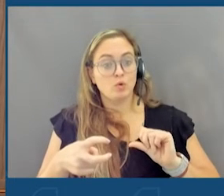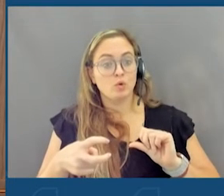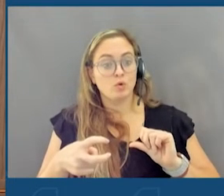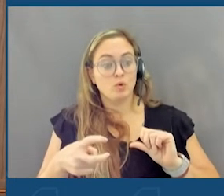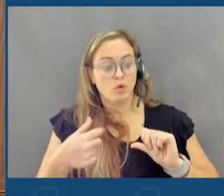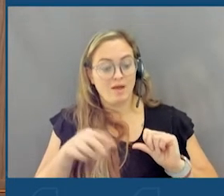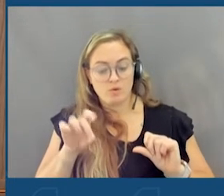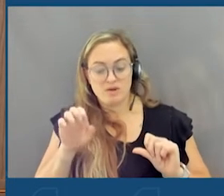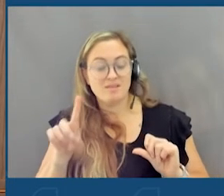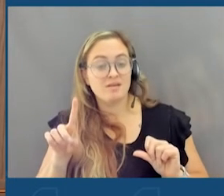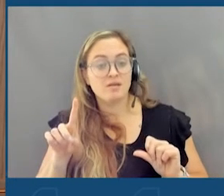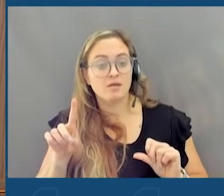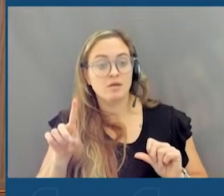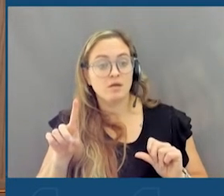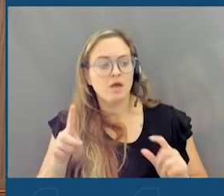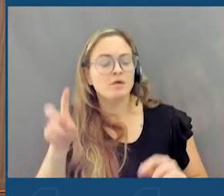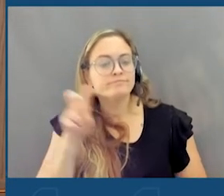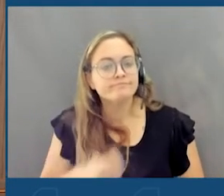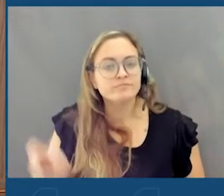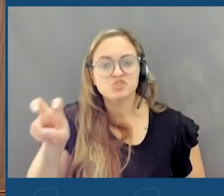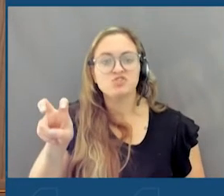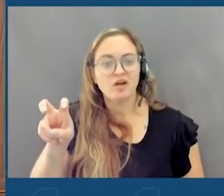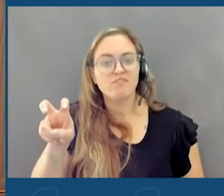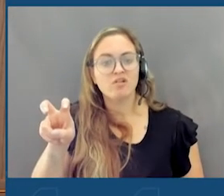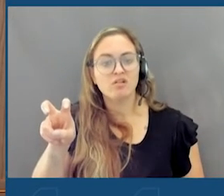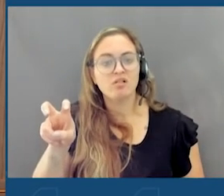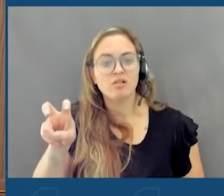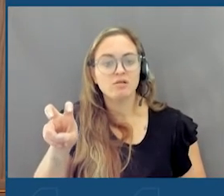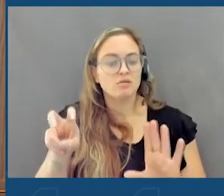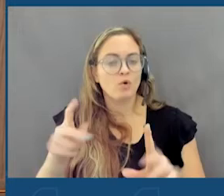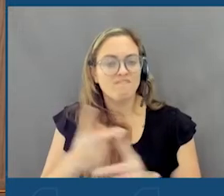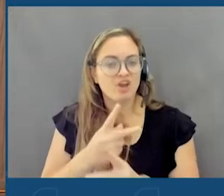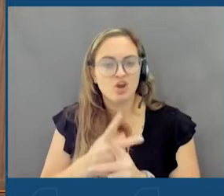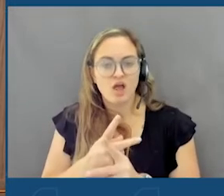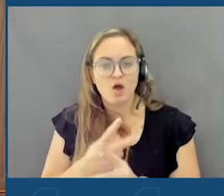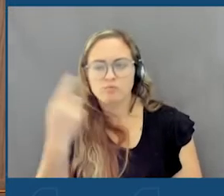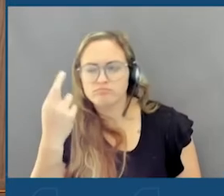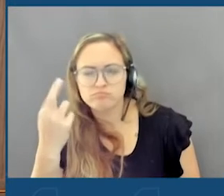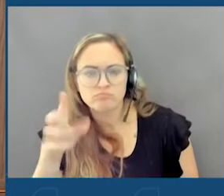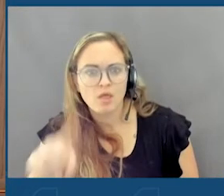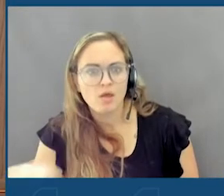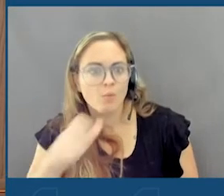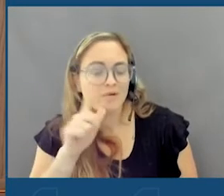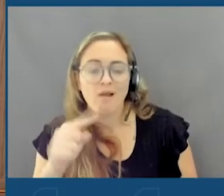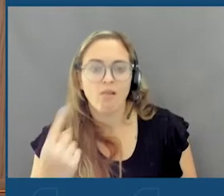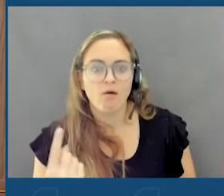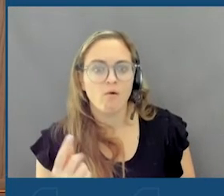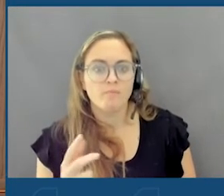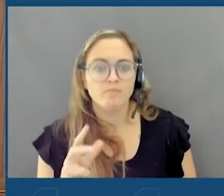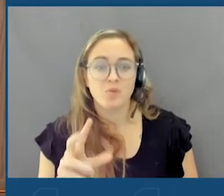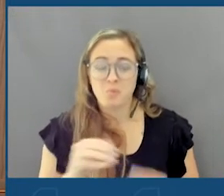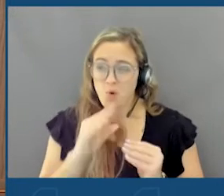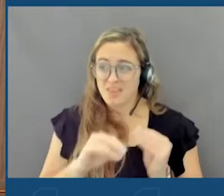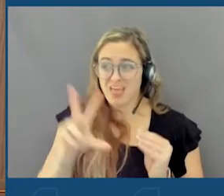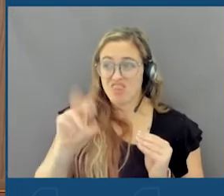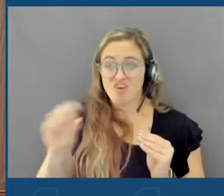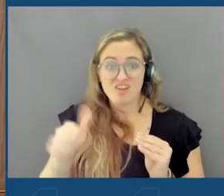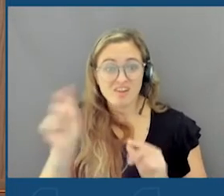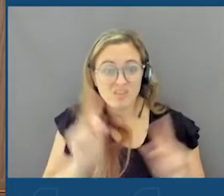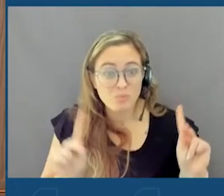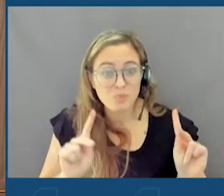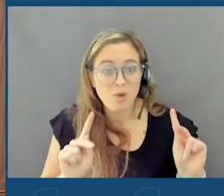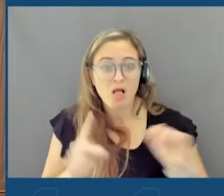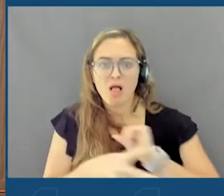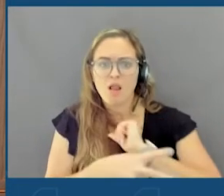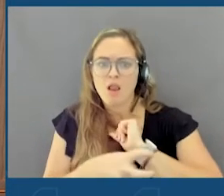deed. I traveled out that we were not alone and that more than 30 other people had been scammed